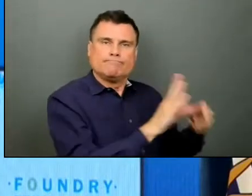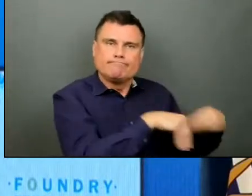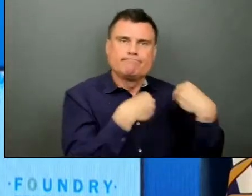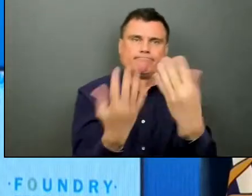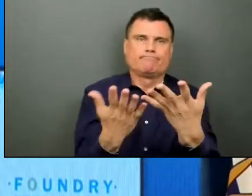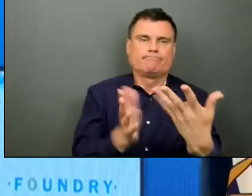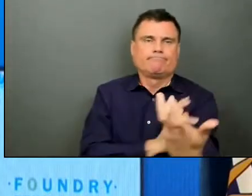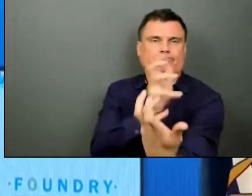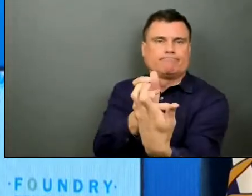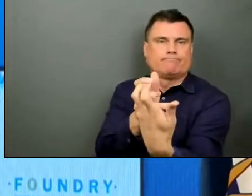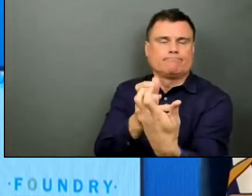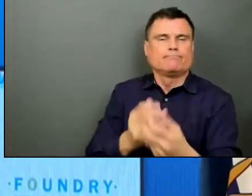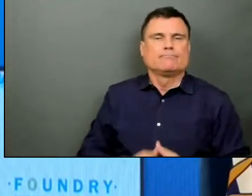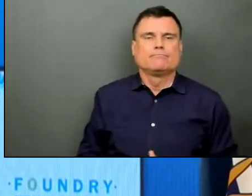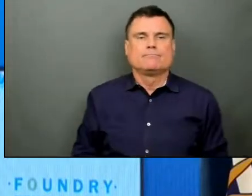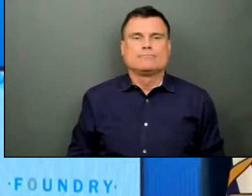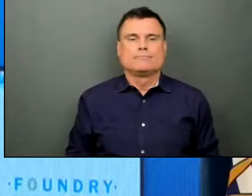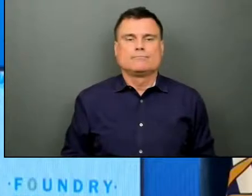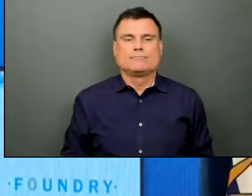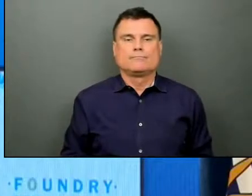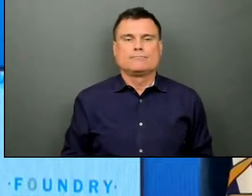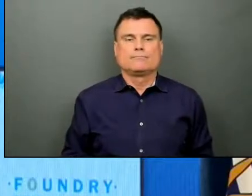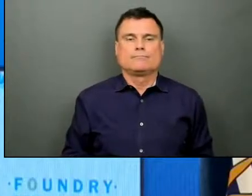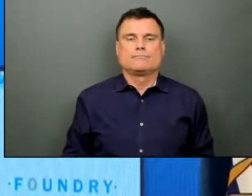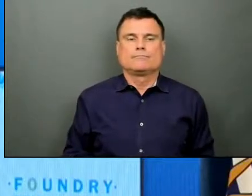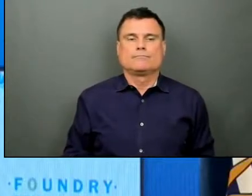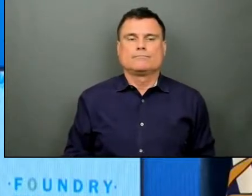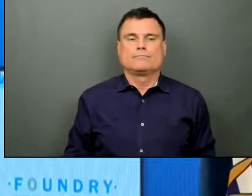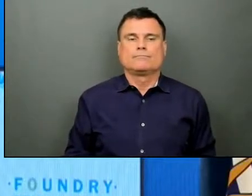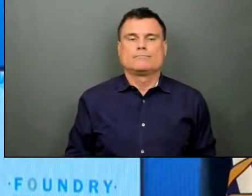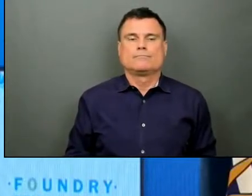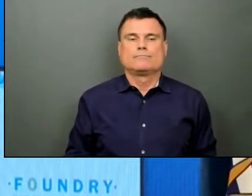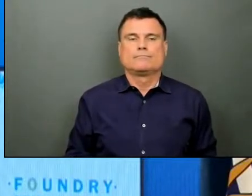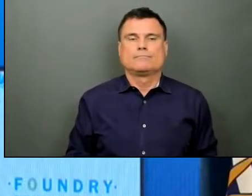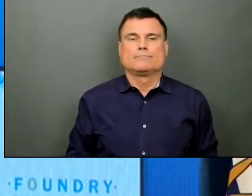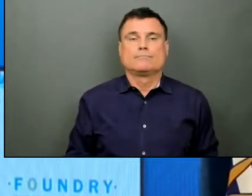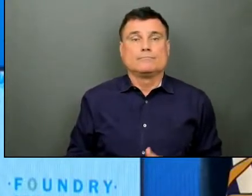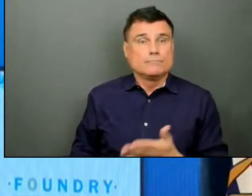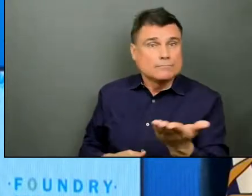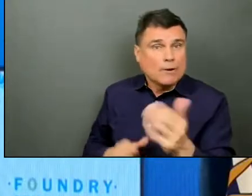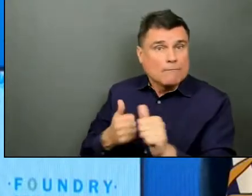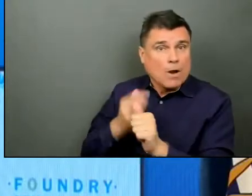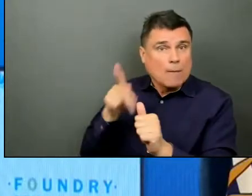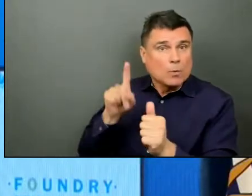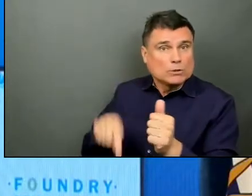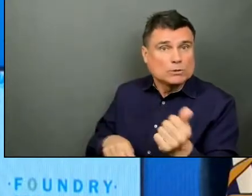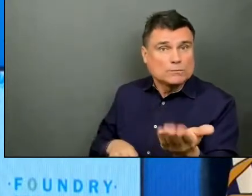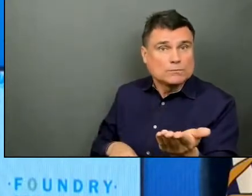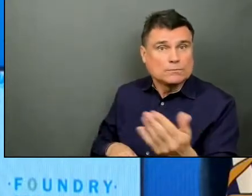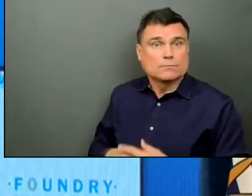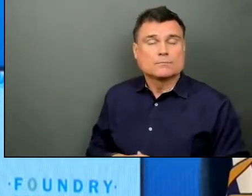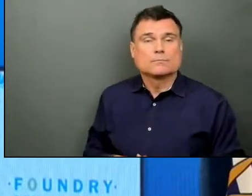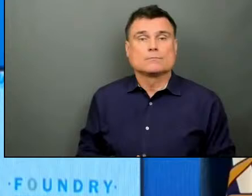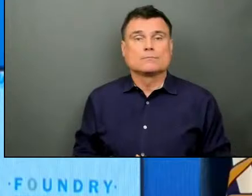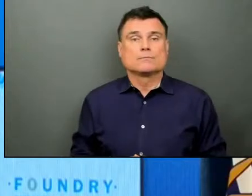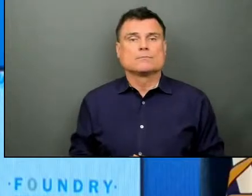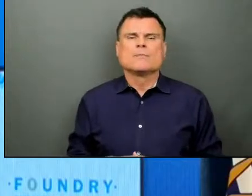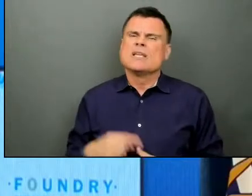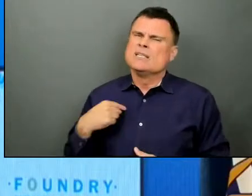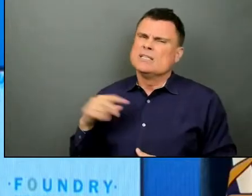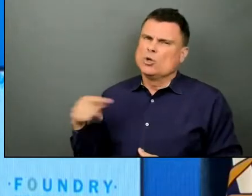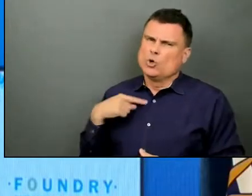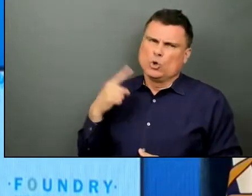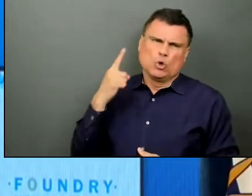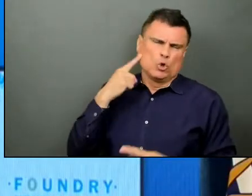I do, yes, thank you. Two of the things I'm hearing from the health and children experts that I've been speaking with that the